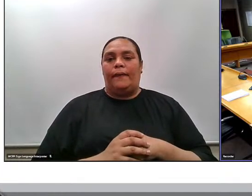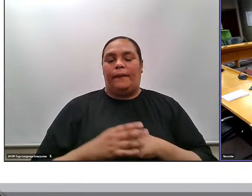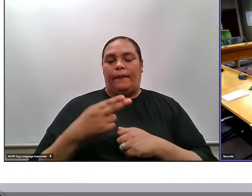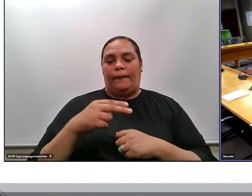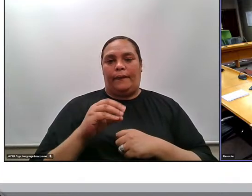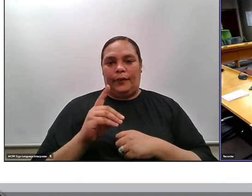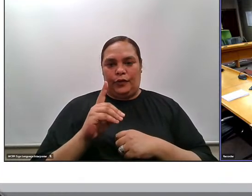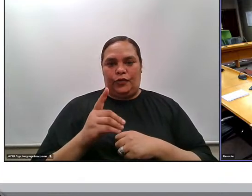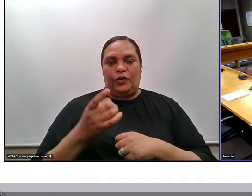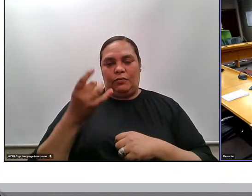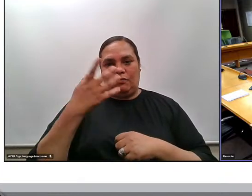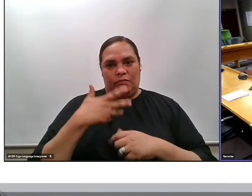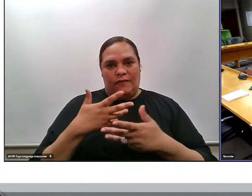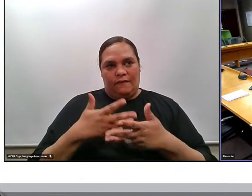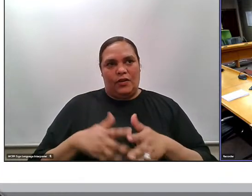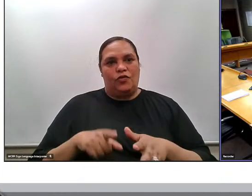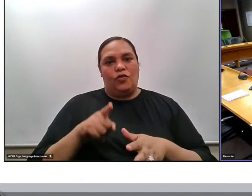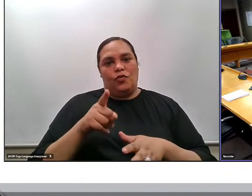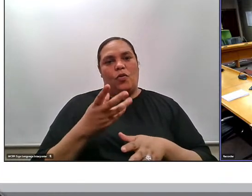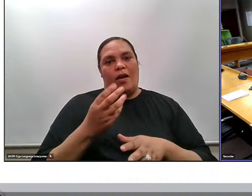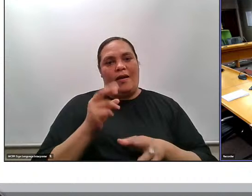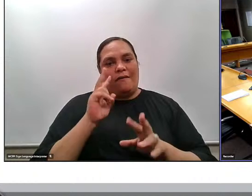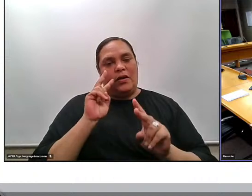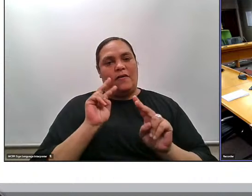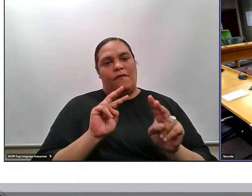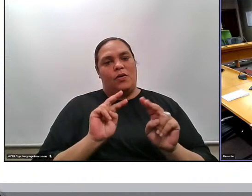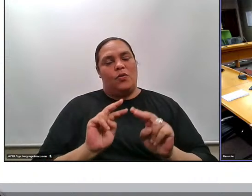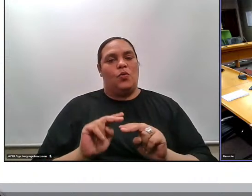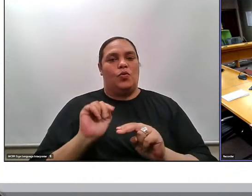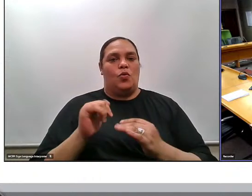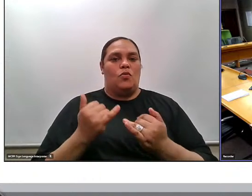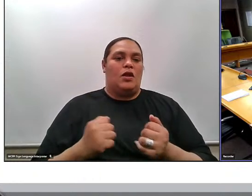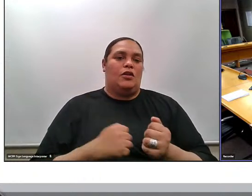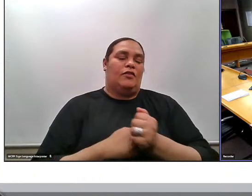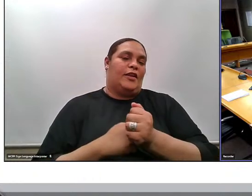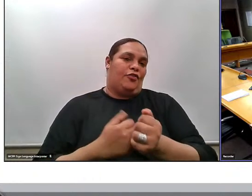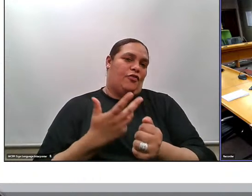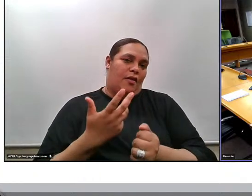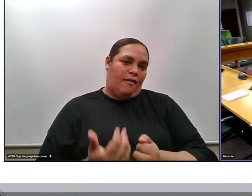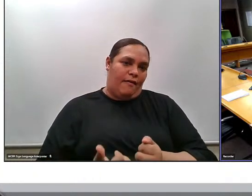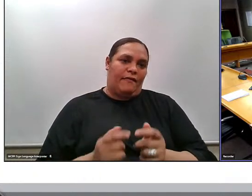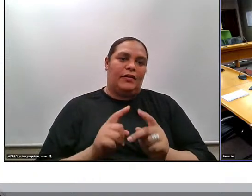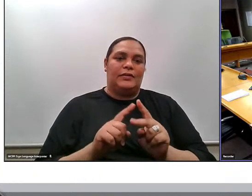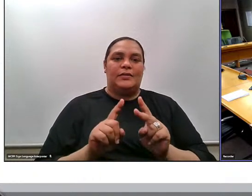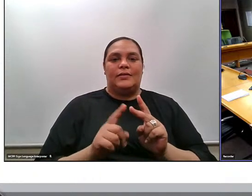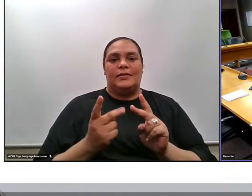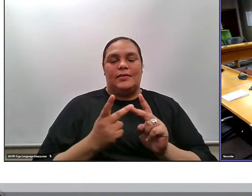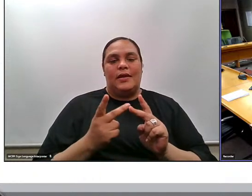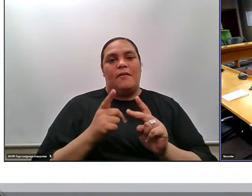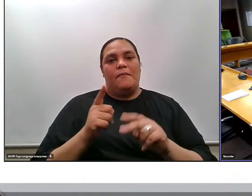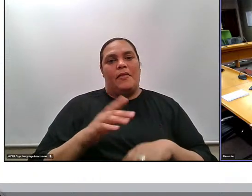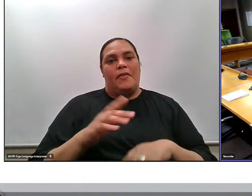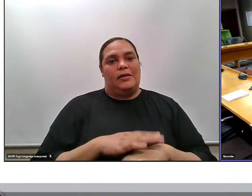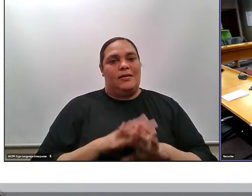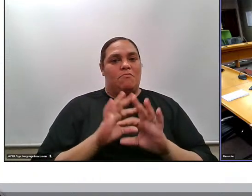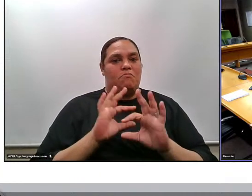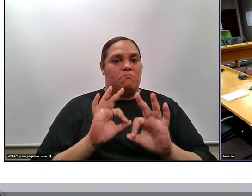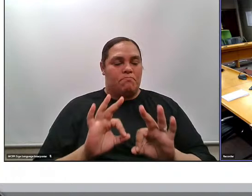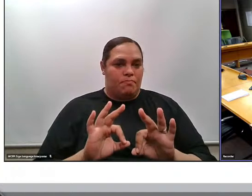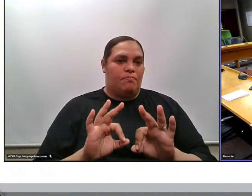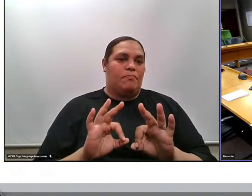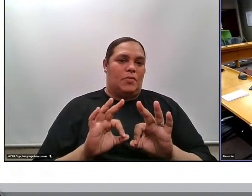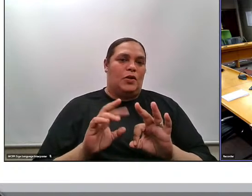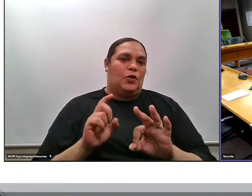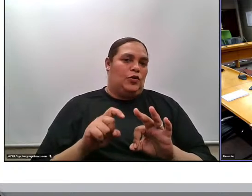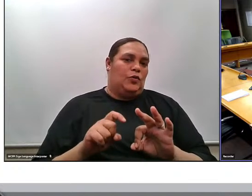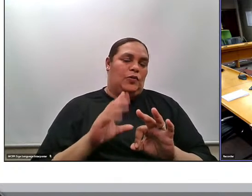HOD did mention that they are reviewing the current strategy, and at a time appropriate, we should